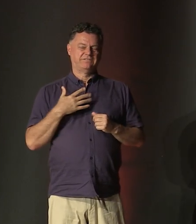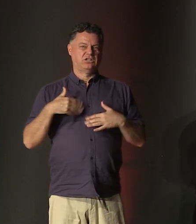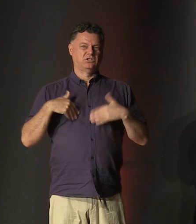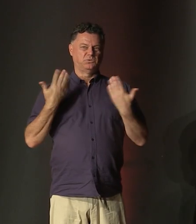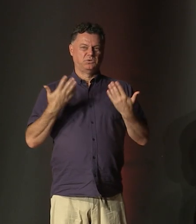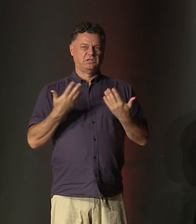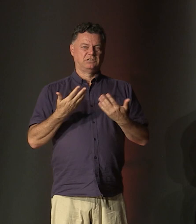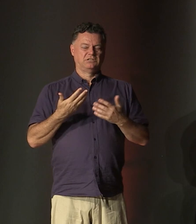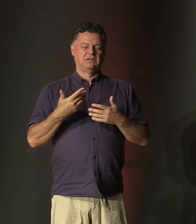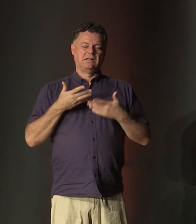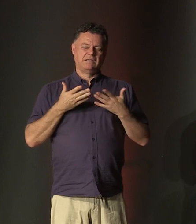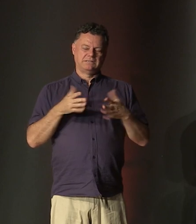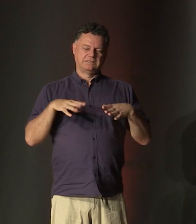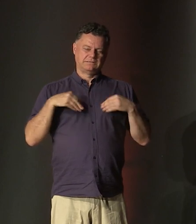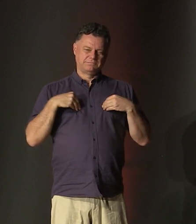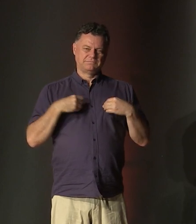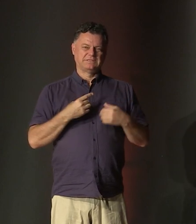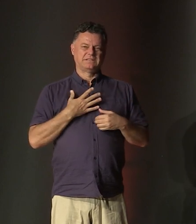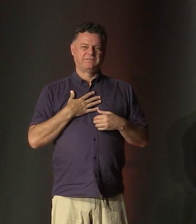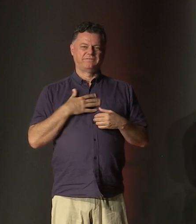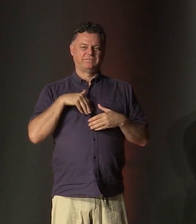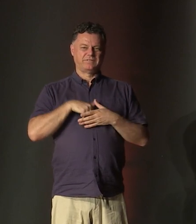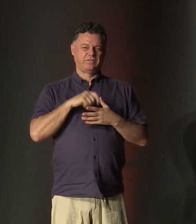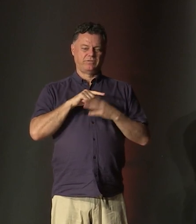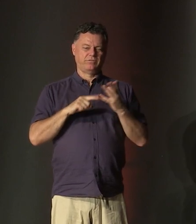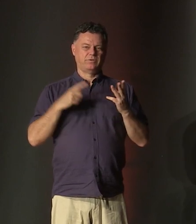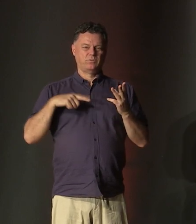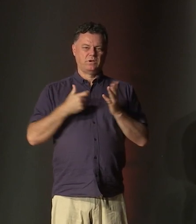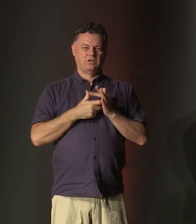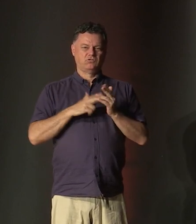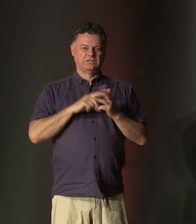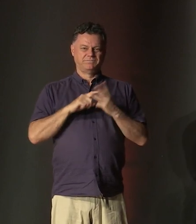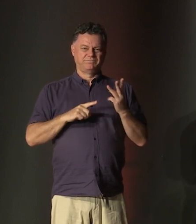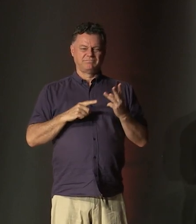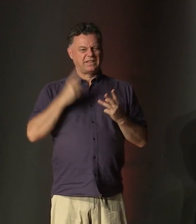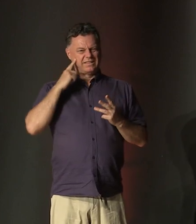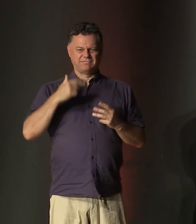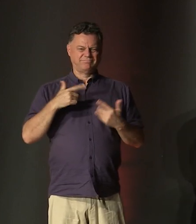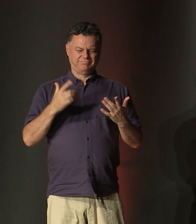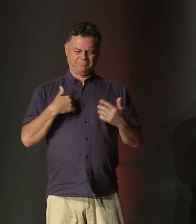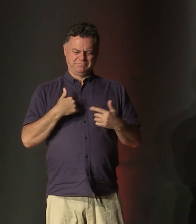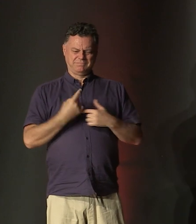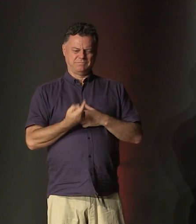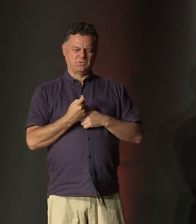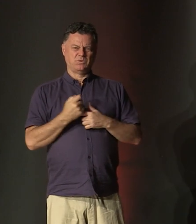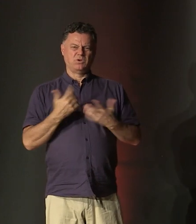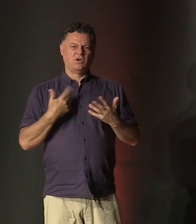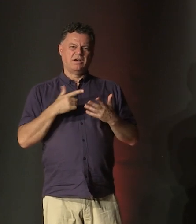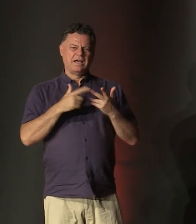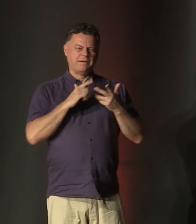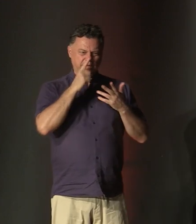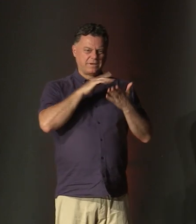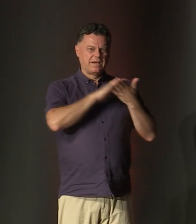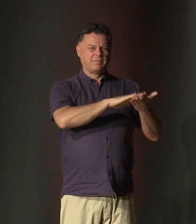self-compassion. The first, I felt like I needed to be compassionate towards others, and I didn't deserve my own